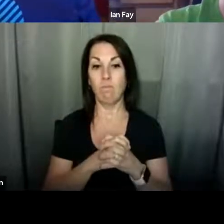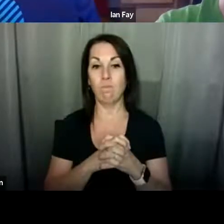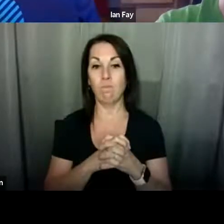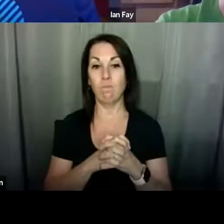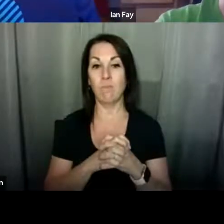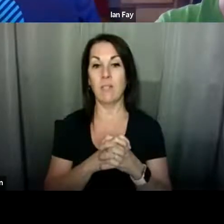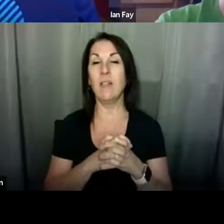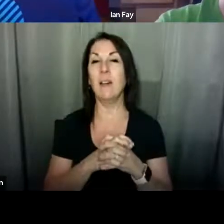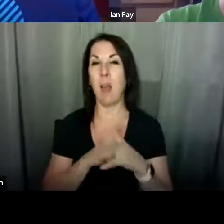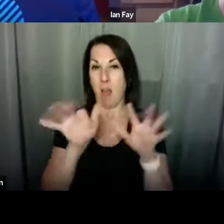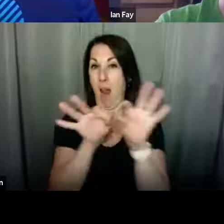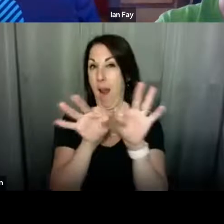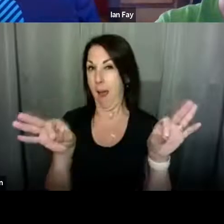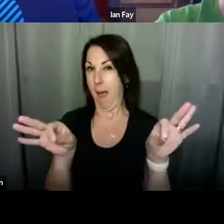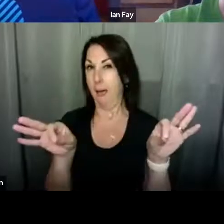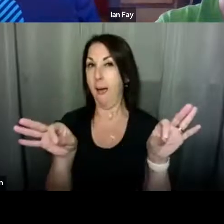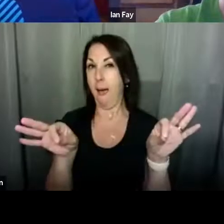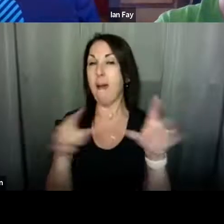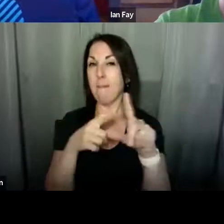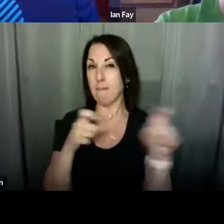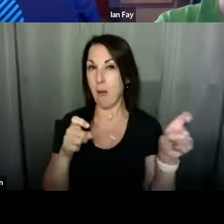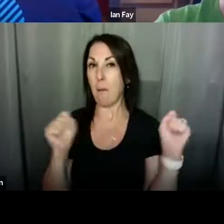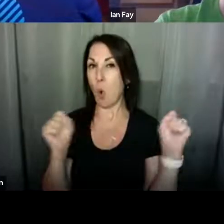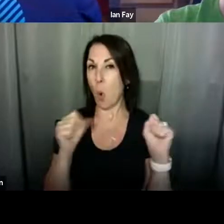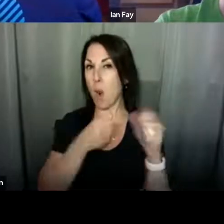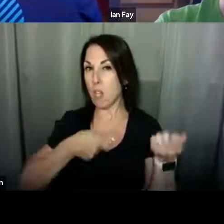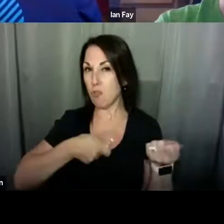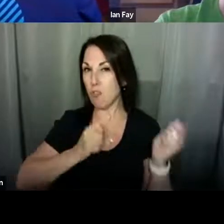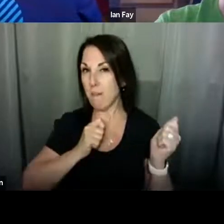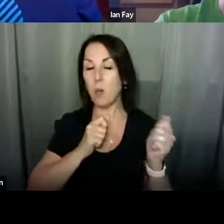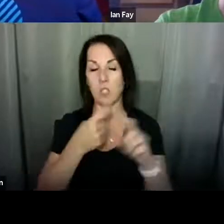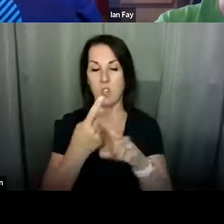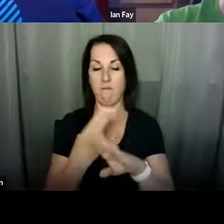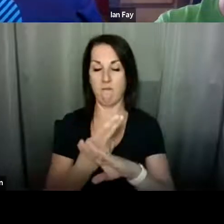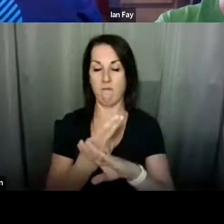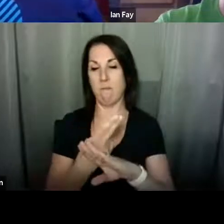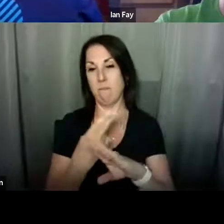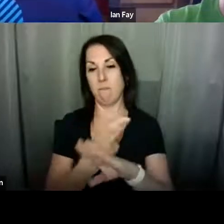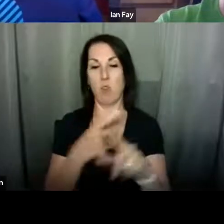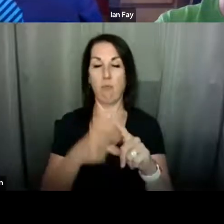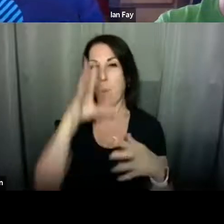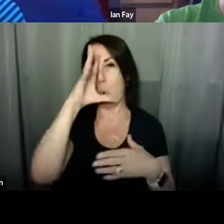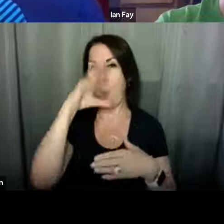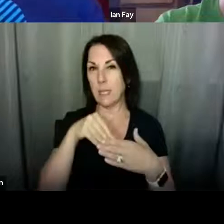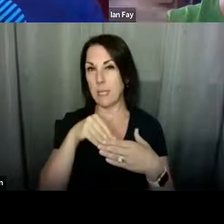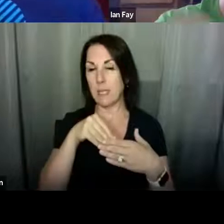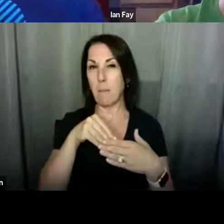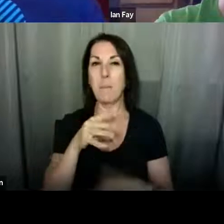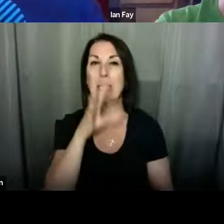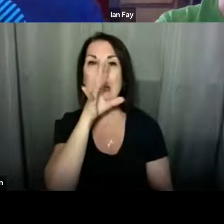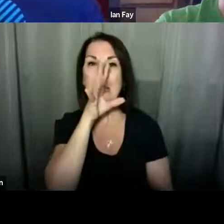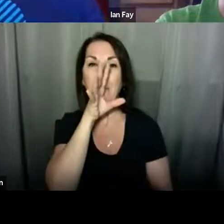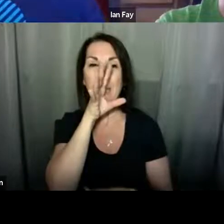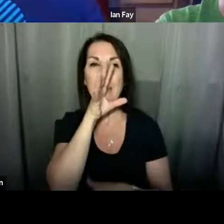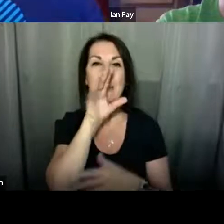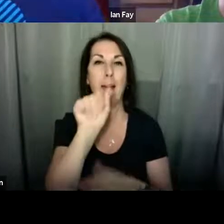the lines that I used for the golden shovel were from a sort of prominent Autism Speaks ad that very much affected me when I